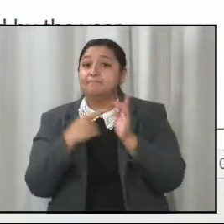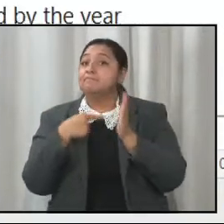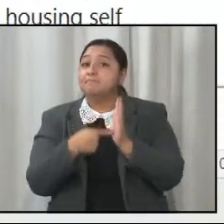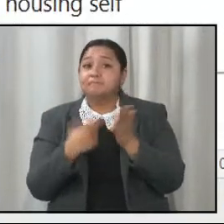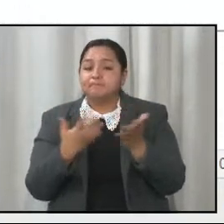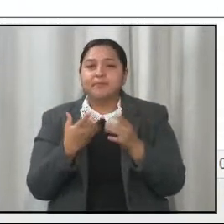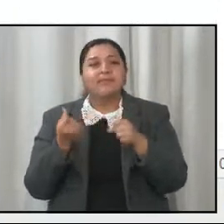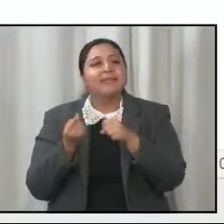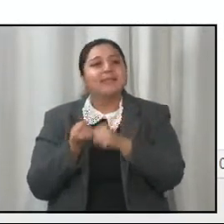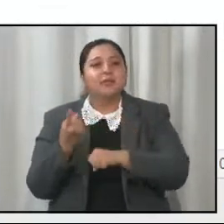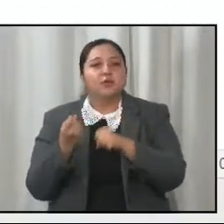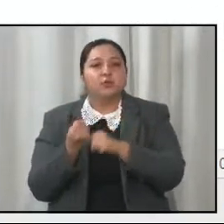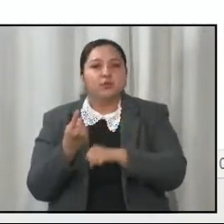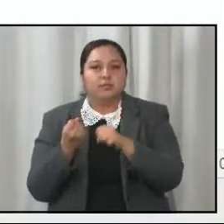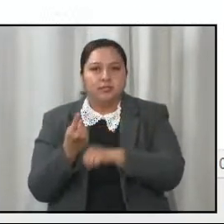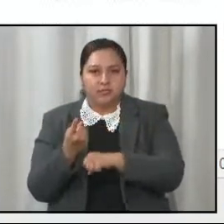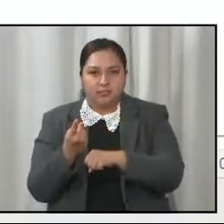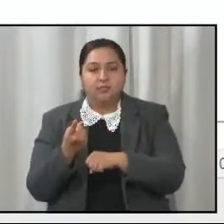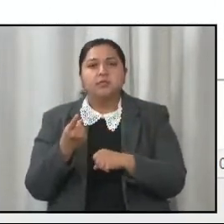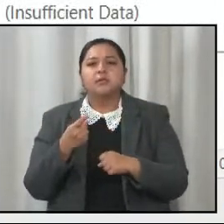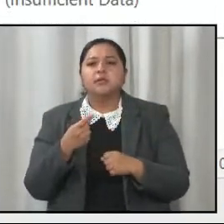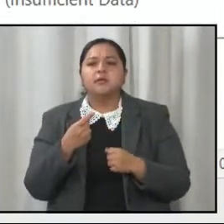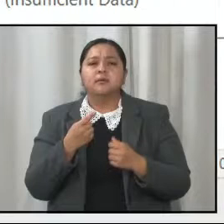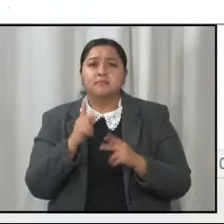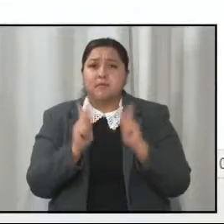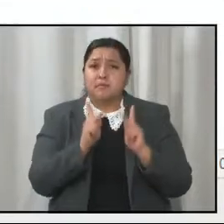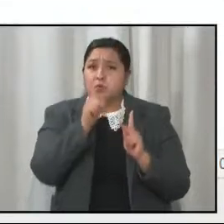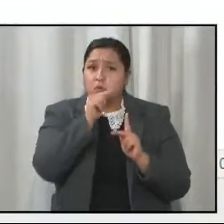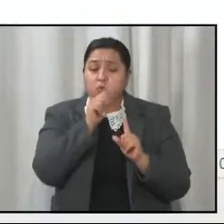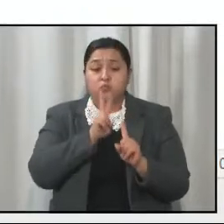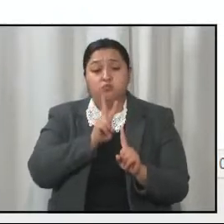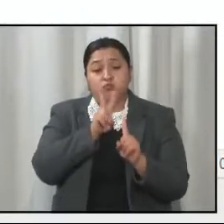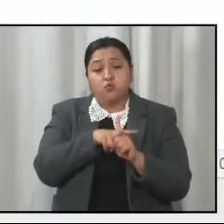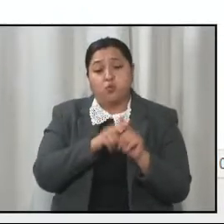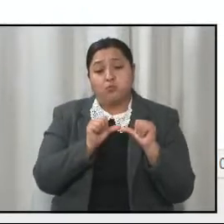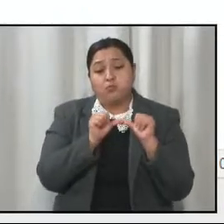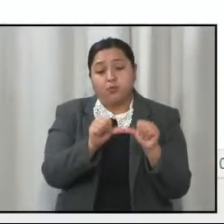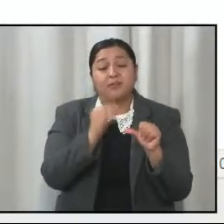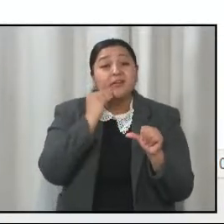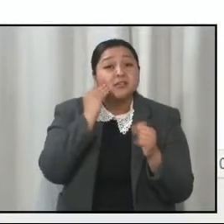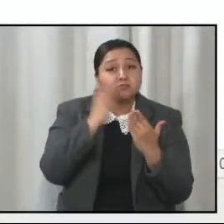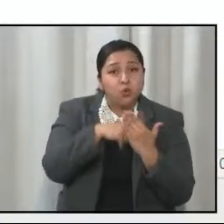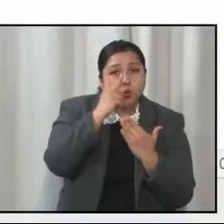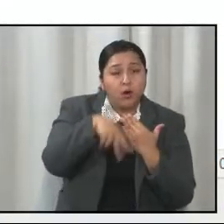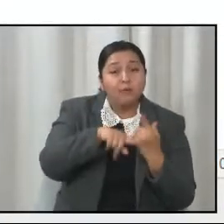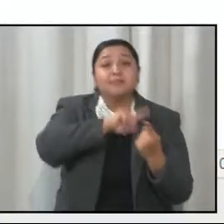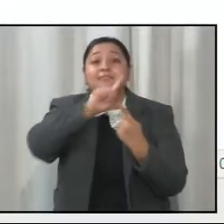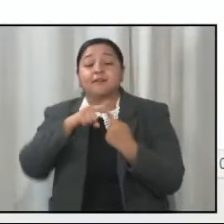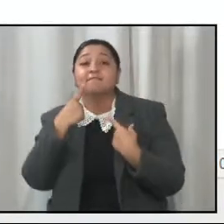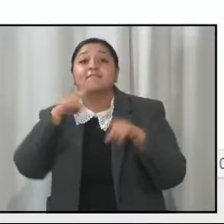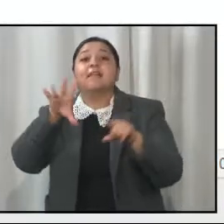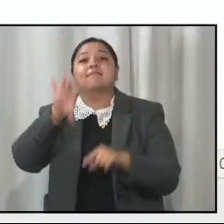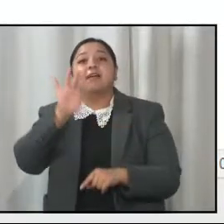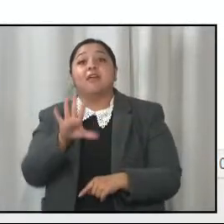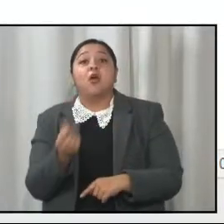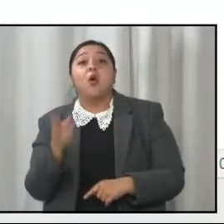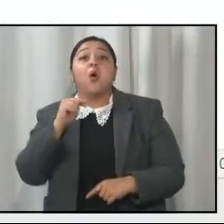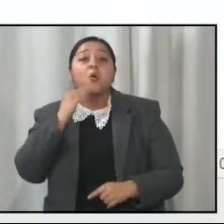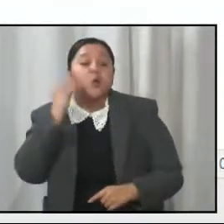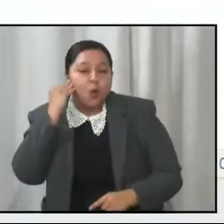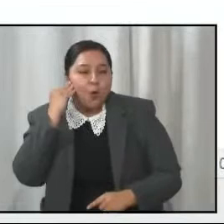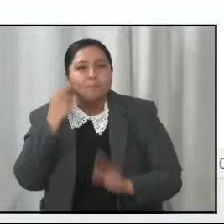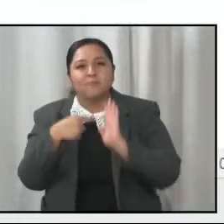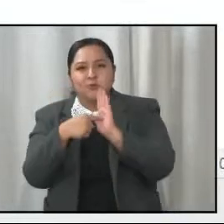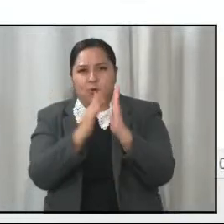takes a person to find a place of their own from the time they enroll in a permanent housing program. In much the same